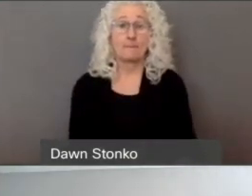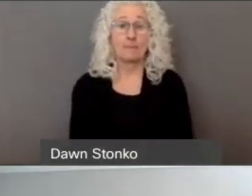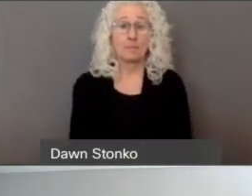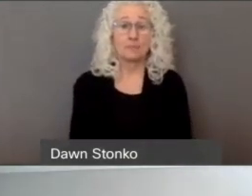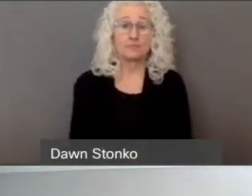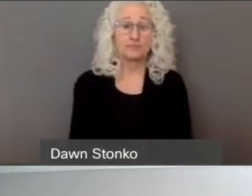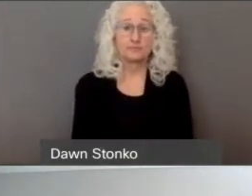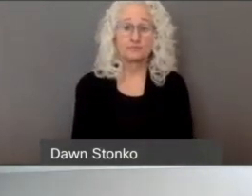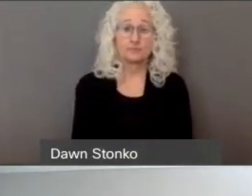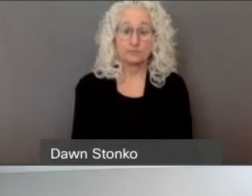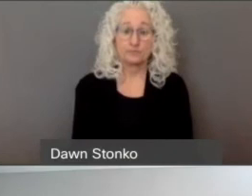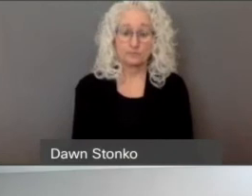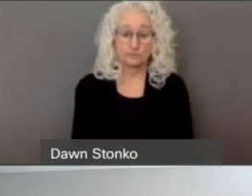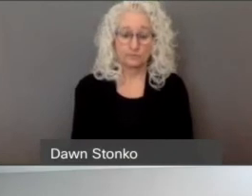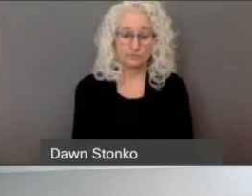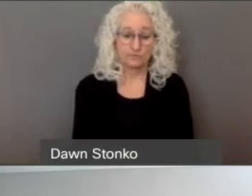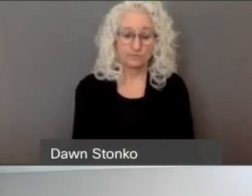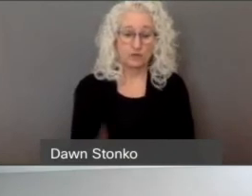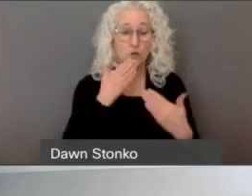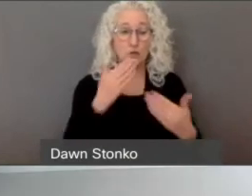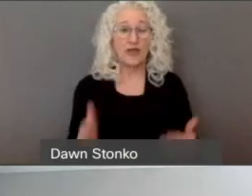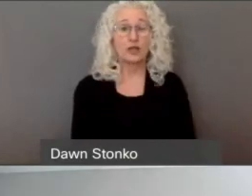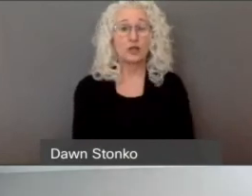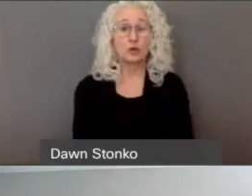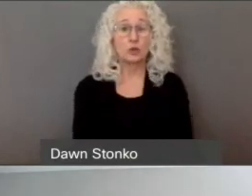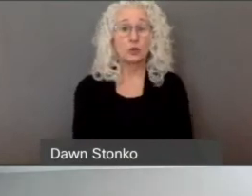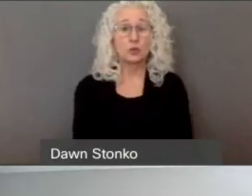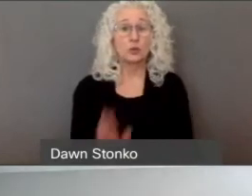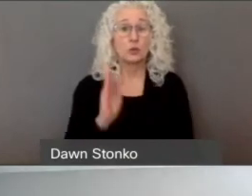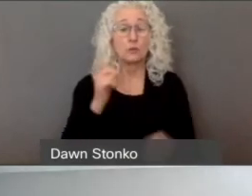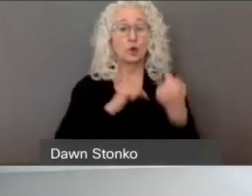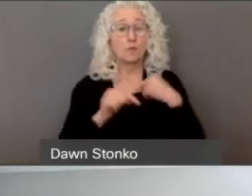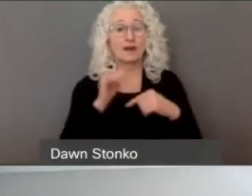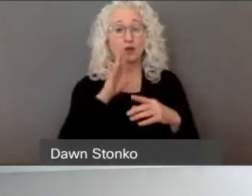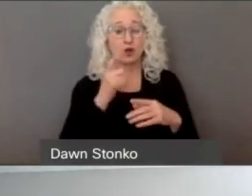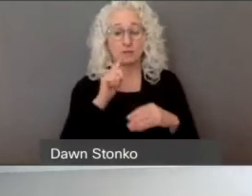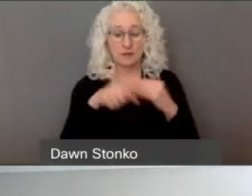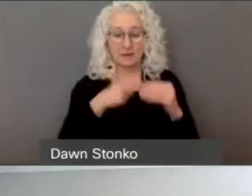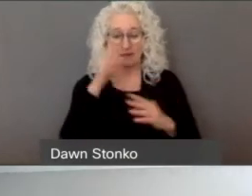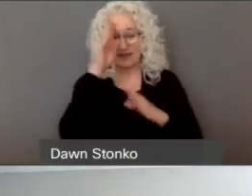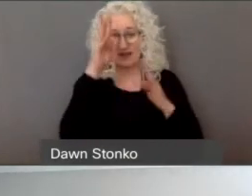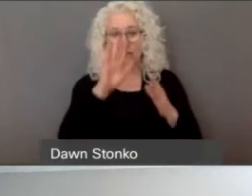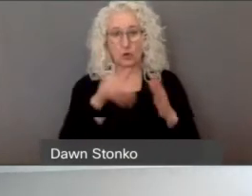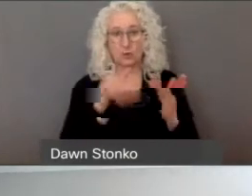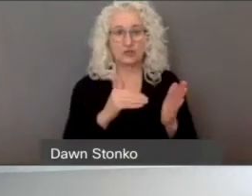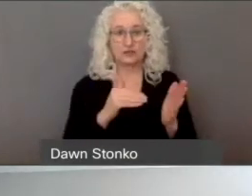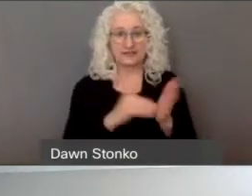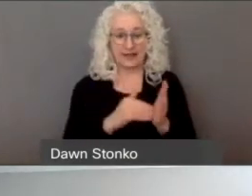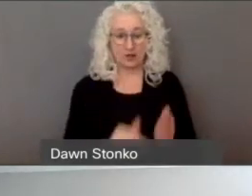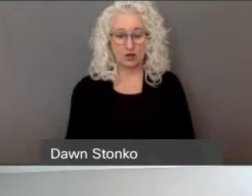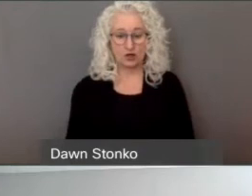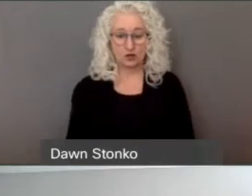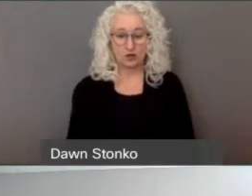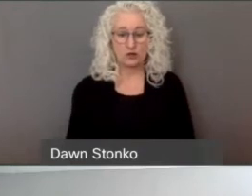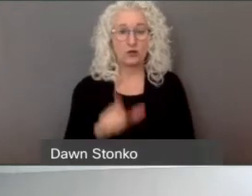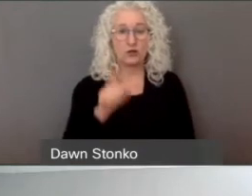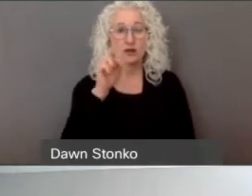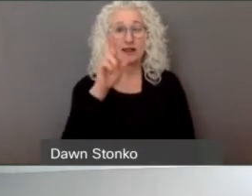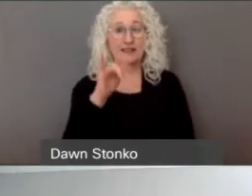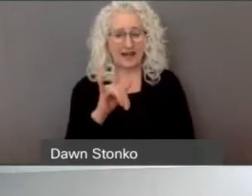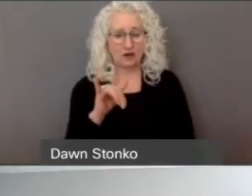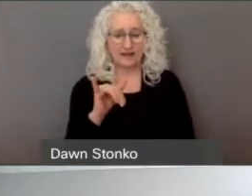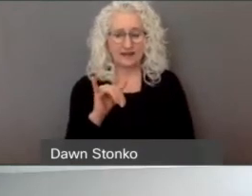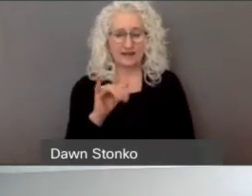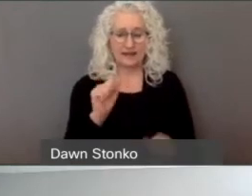Thank you. And so we'll go back to talking a little bit about the Innovation Center. Larry, can